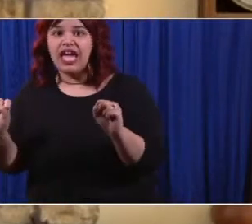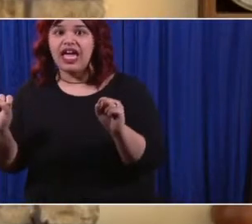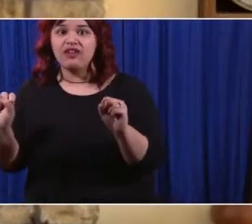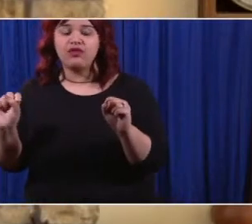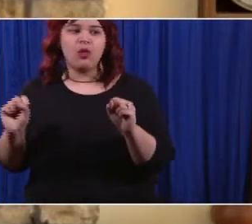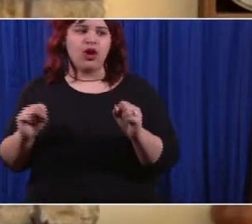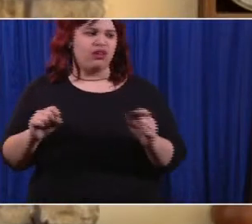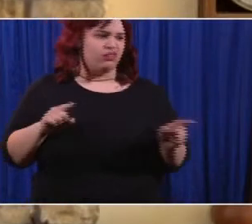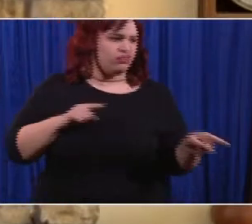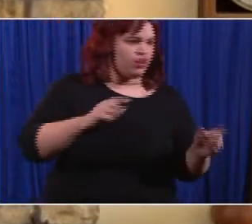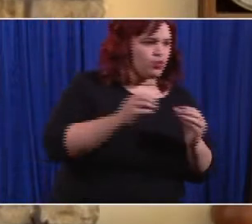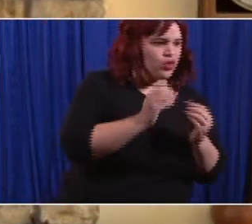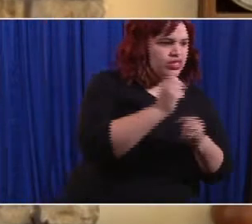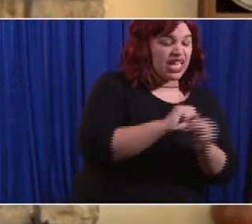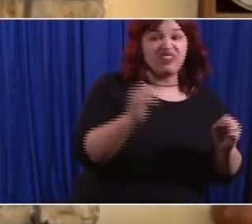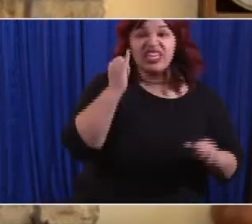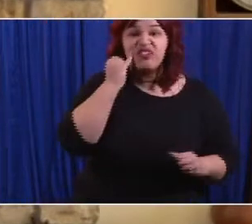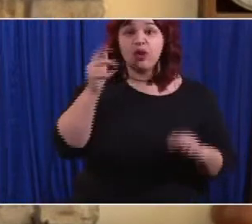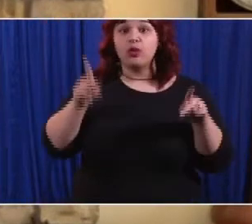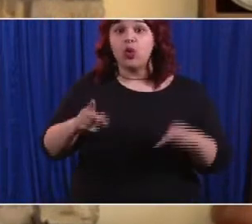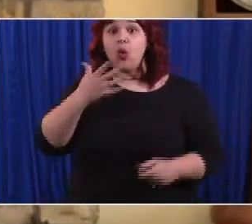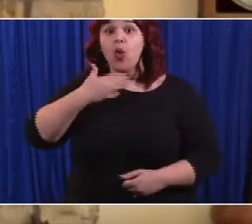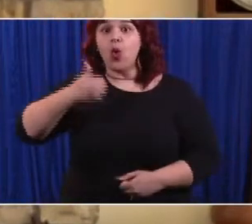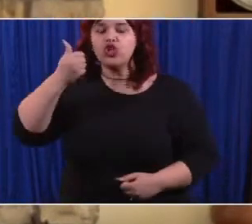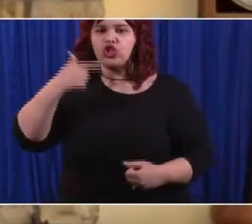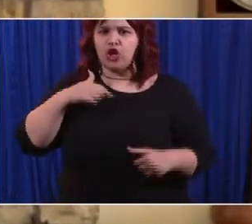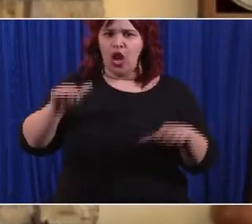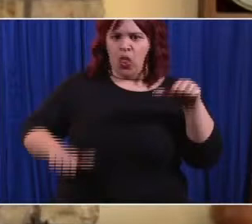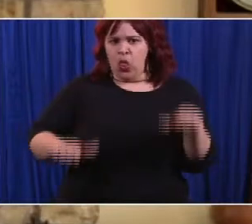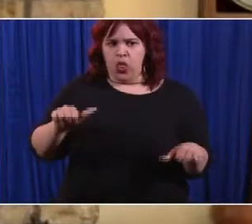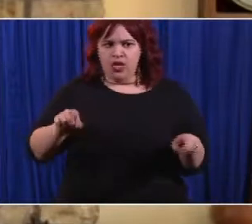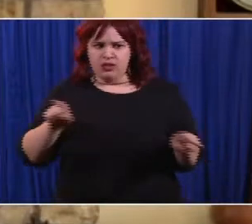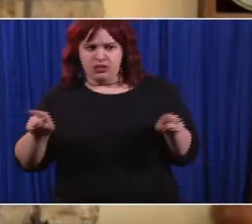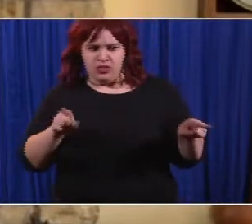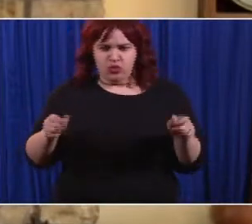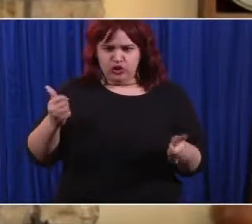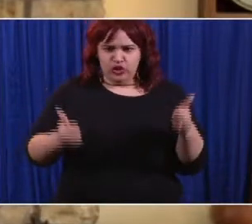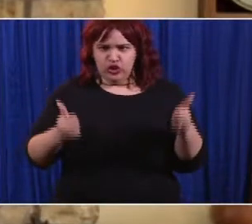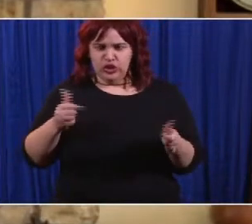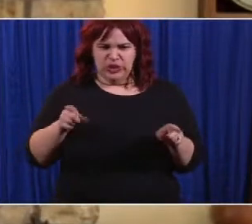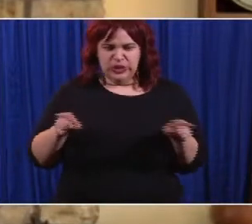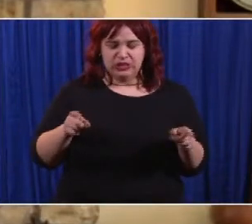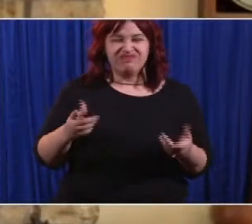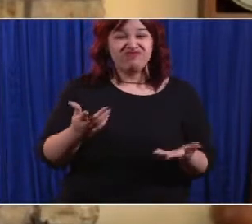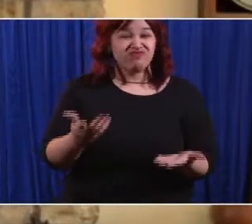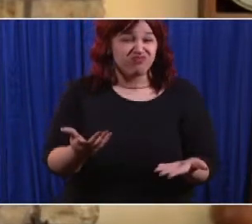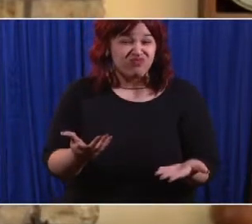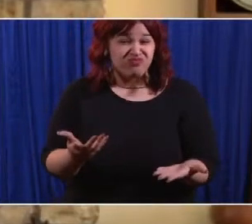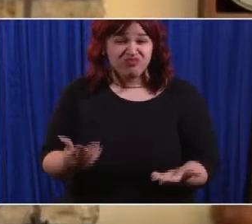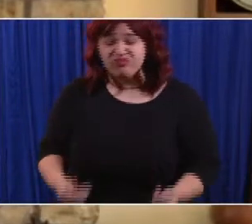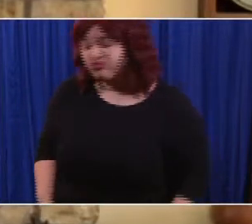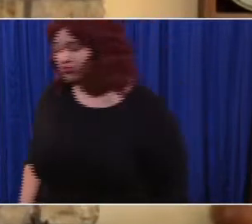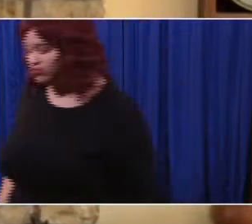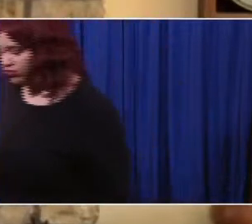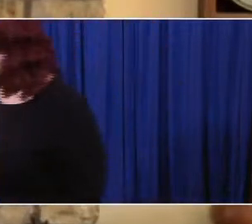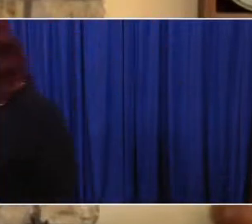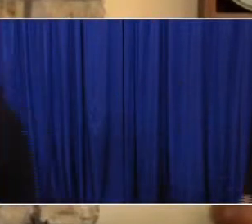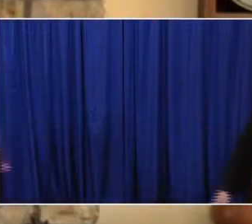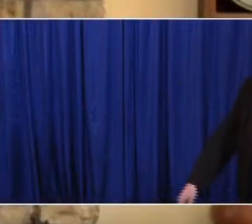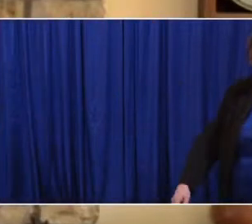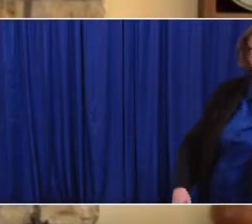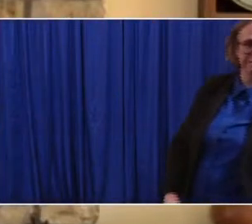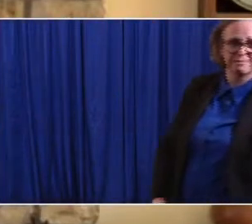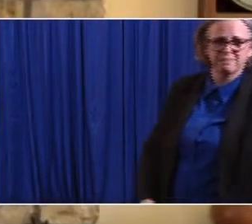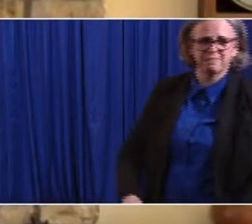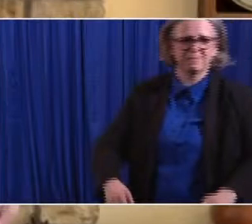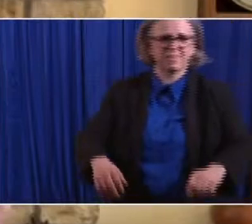older? Well, I'll let Dr. Vanderhoff take that. I will point out that the White House made it clear they